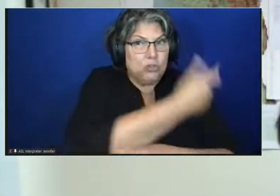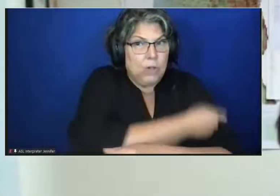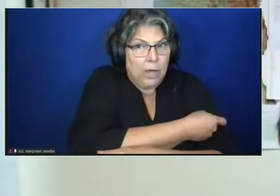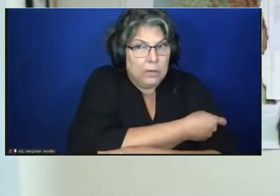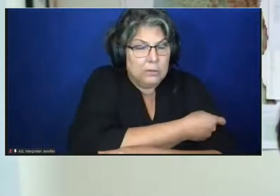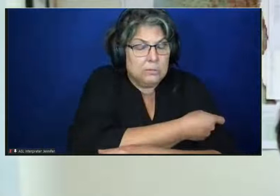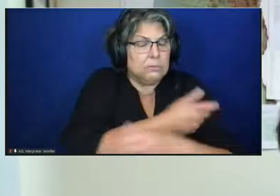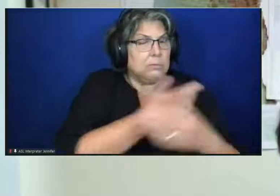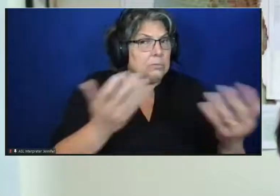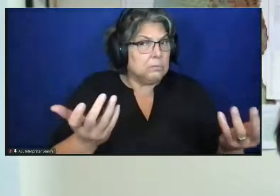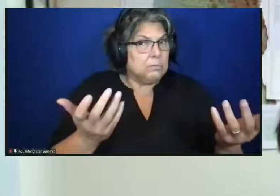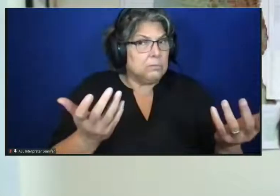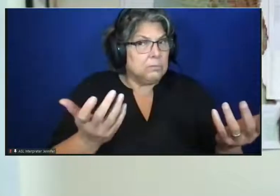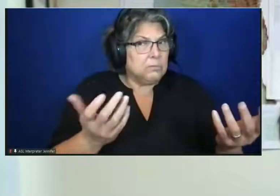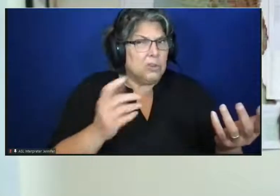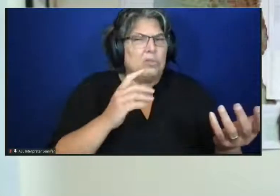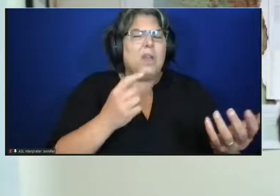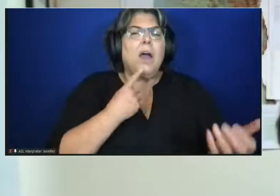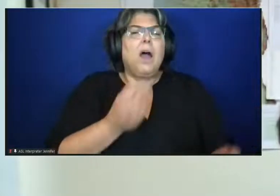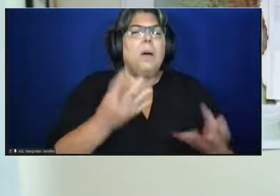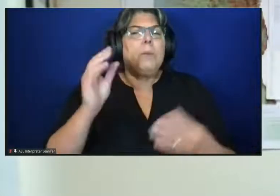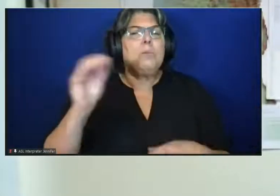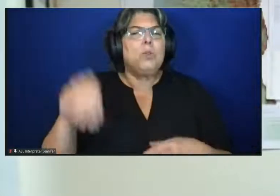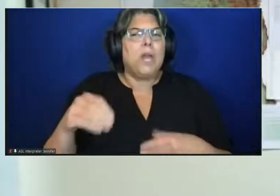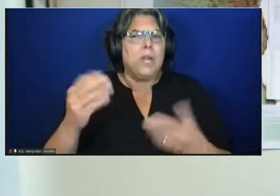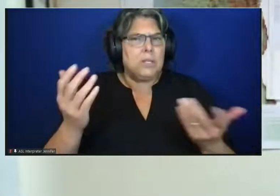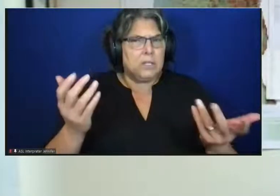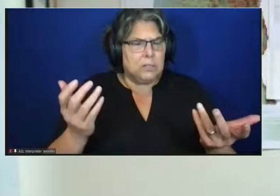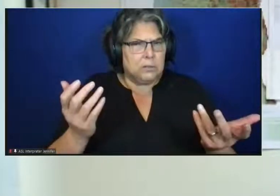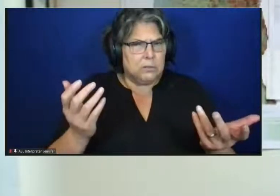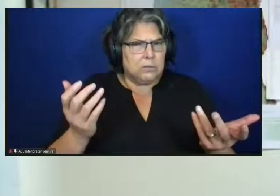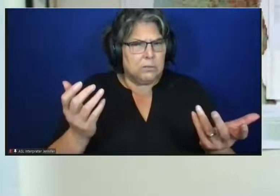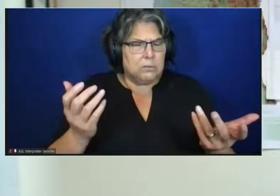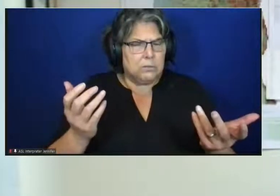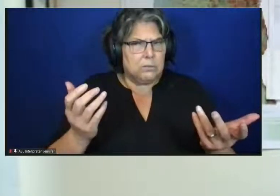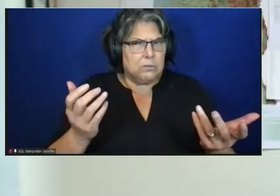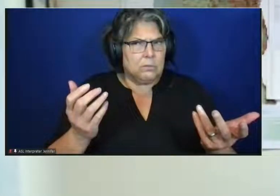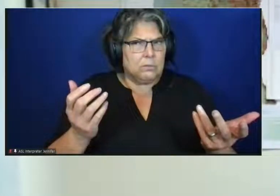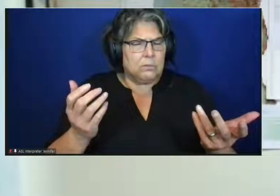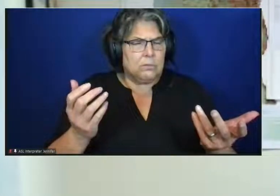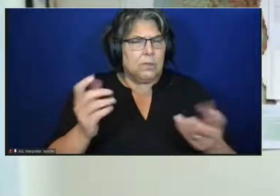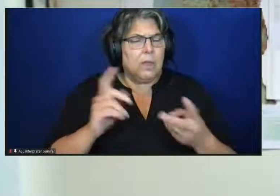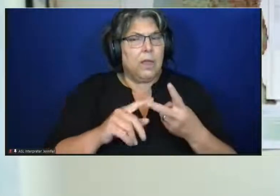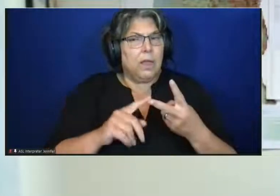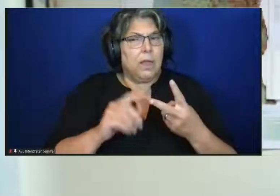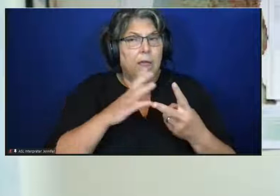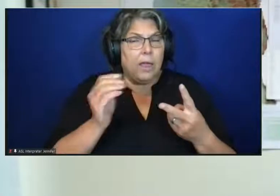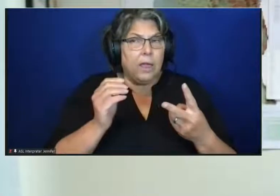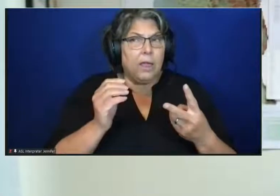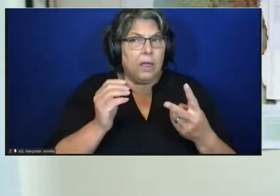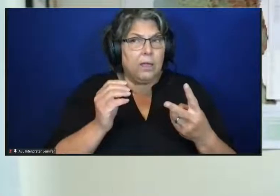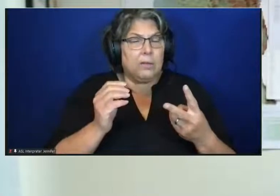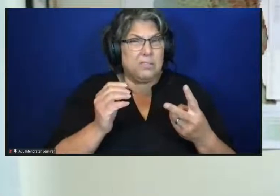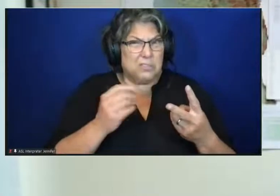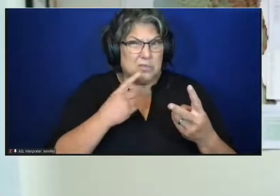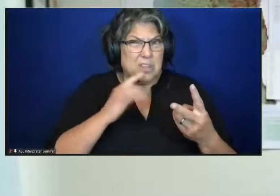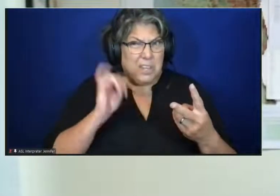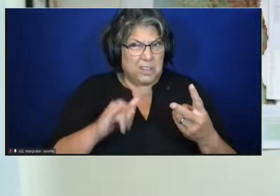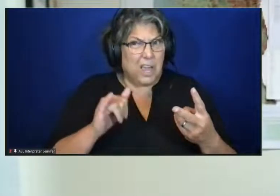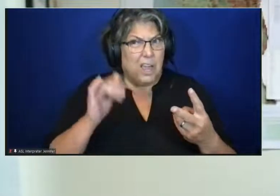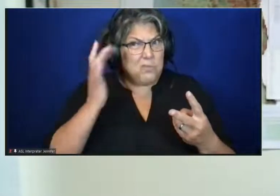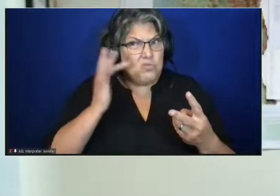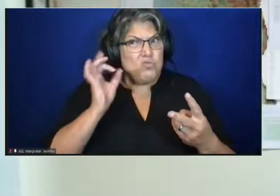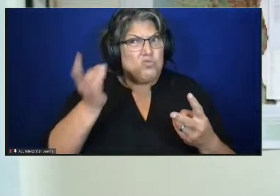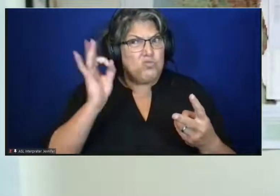how significant is it, both from the point of view of numbers and from the point of view of severity of